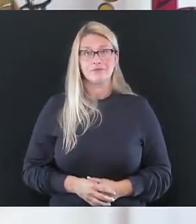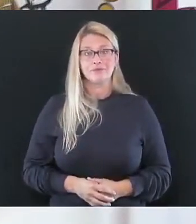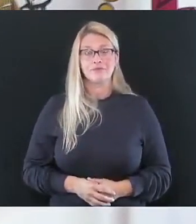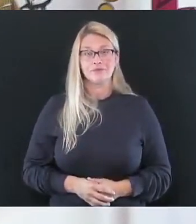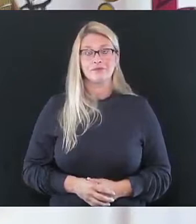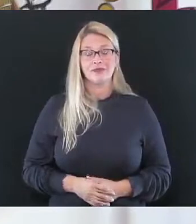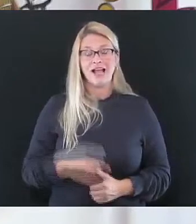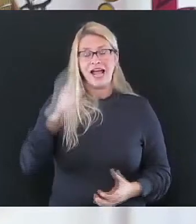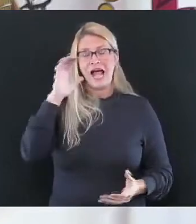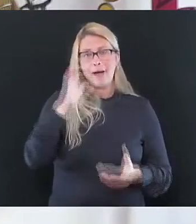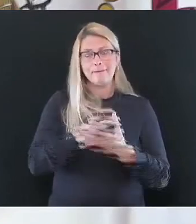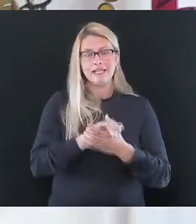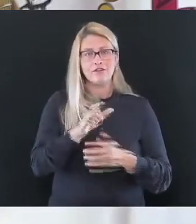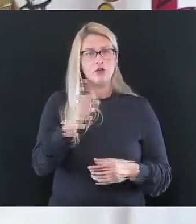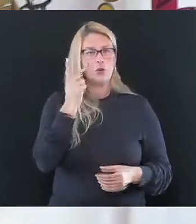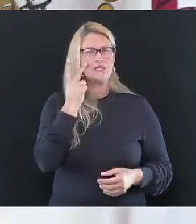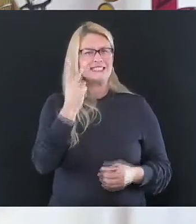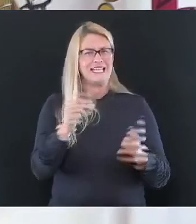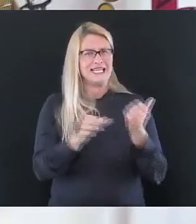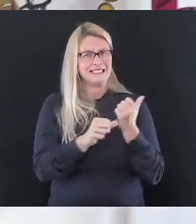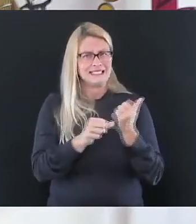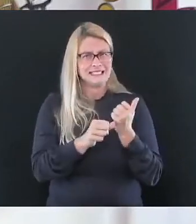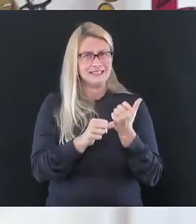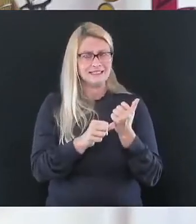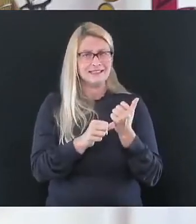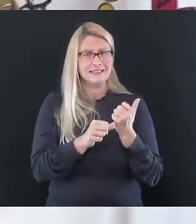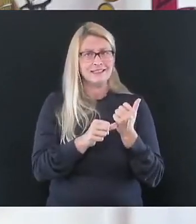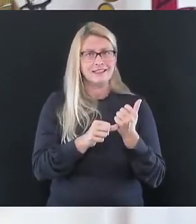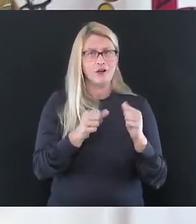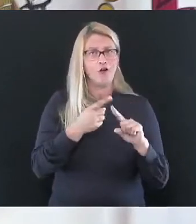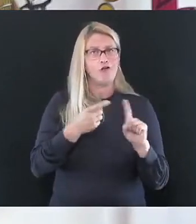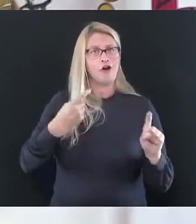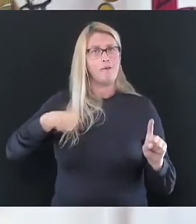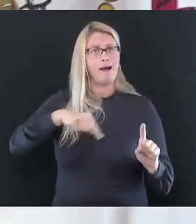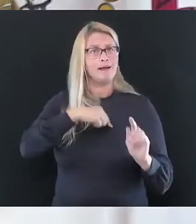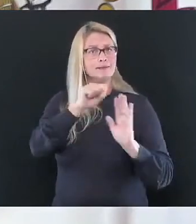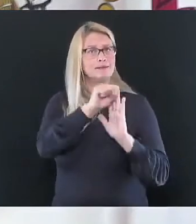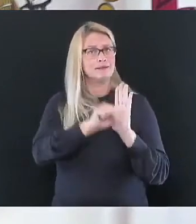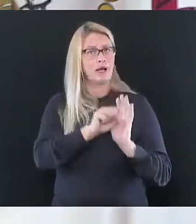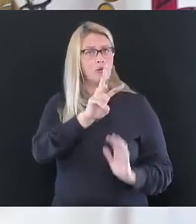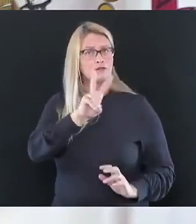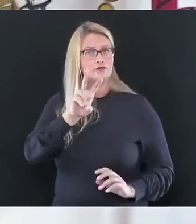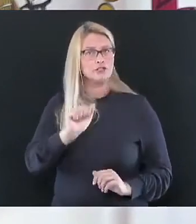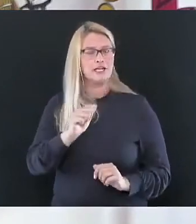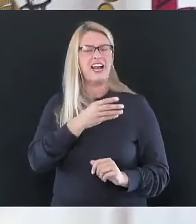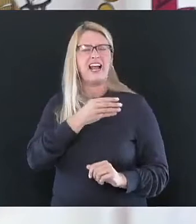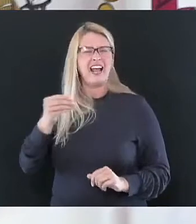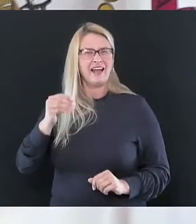you'll continue to see assistance from us. I know you will, as well as the federal government.